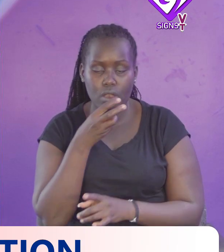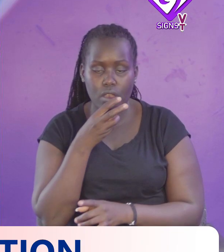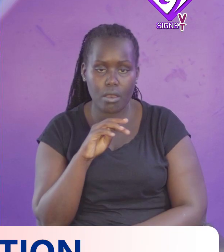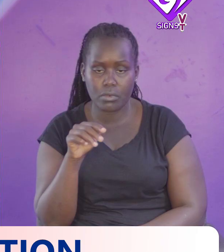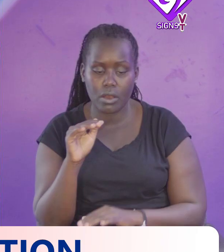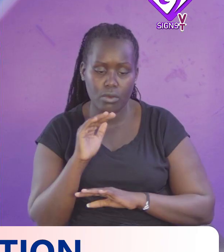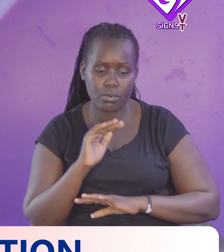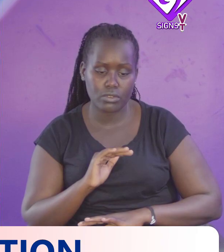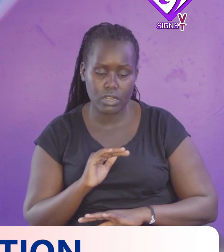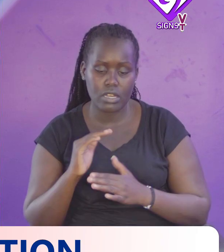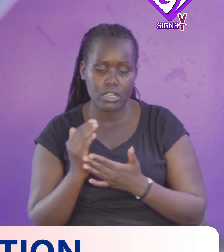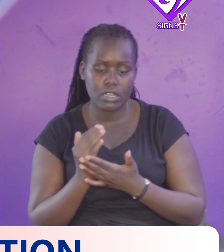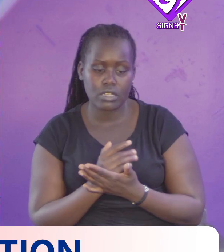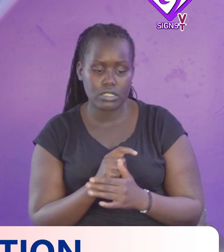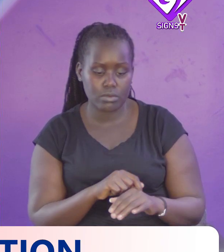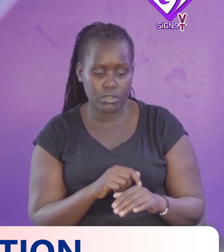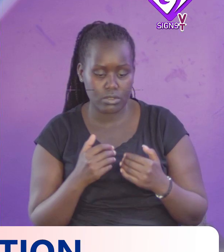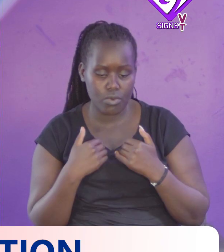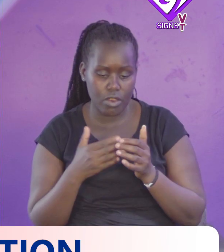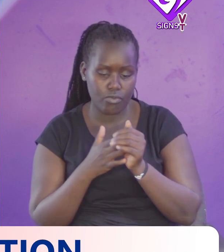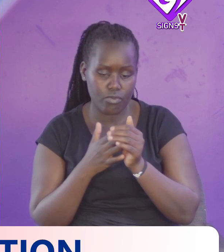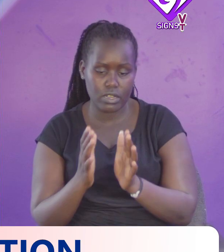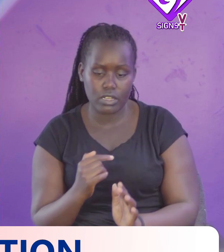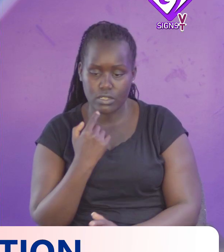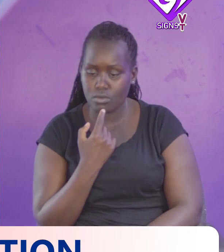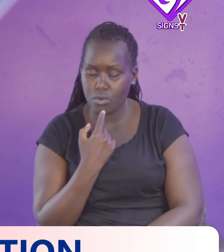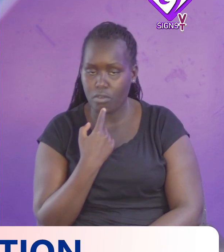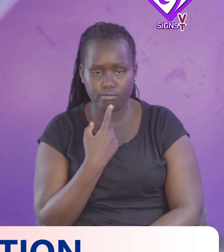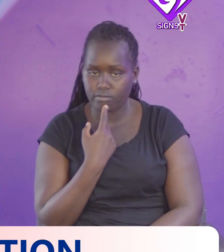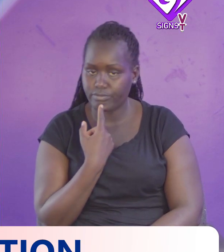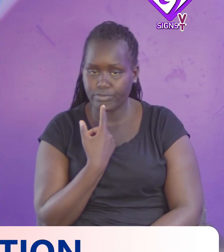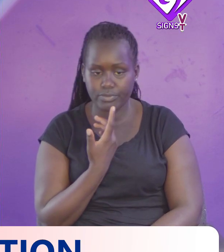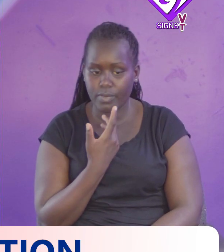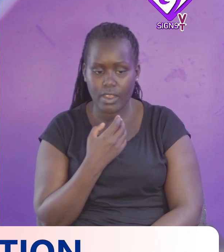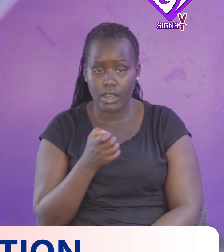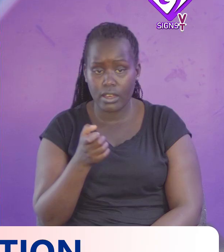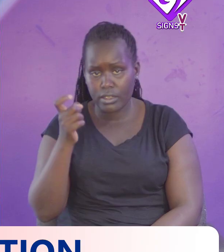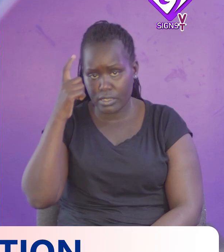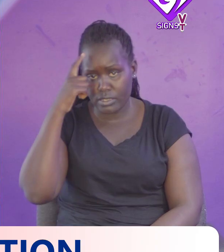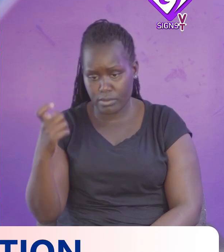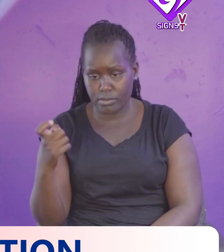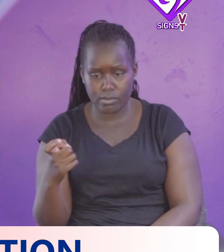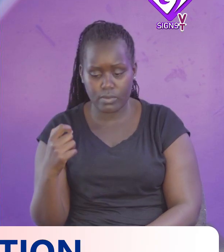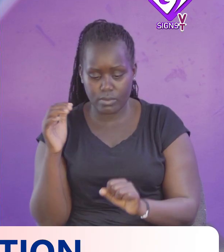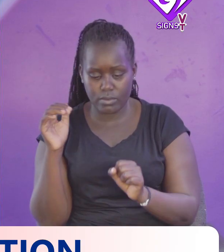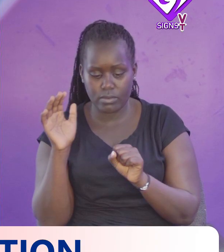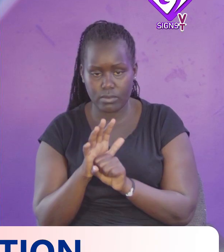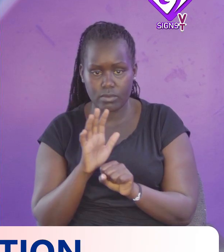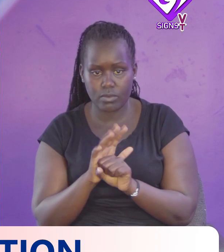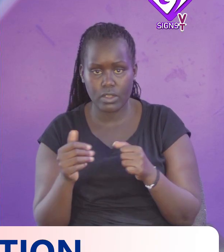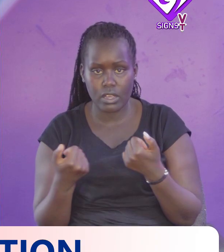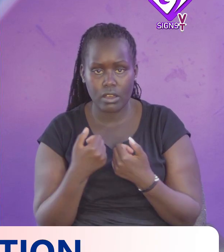And that's, sometimes we have these leaders that are very arrogant. And what happens when you're arrogant?